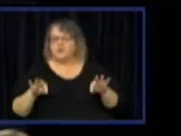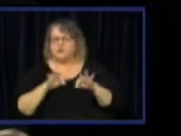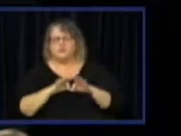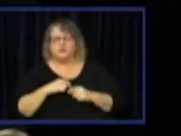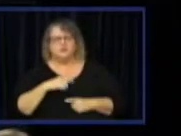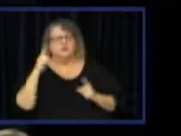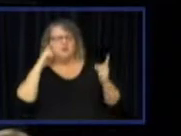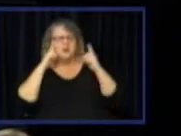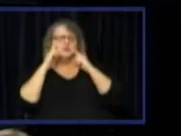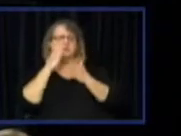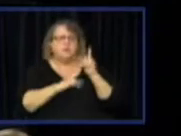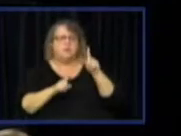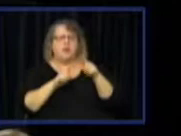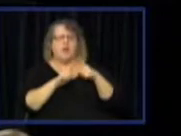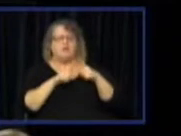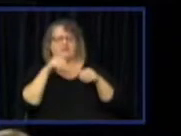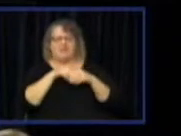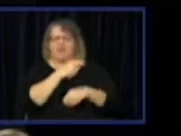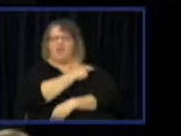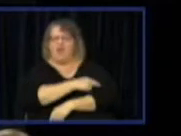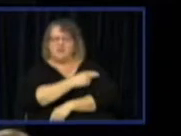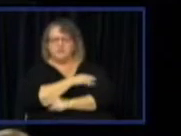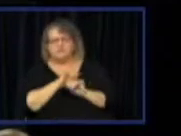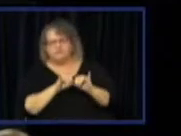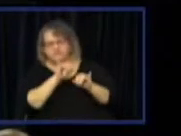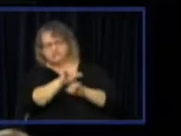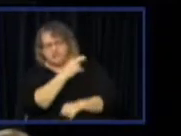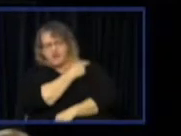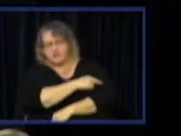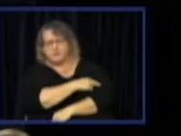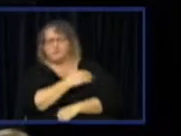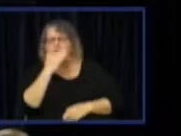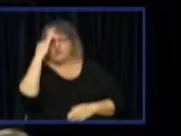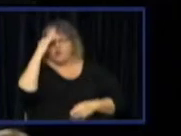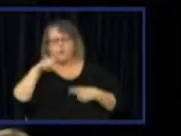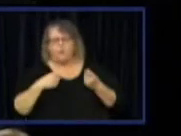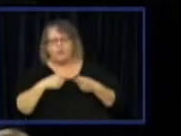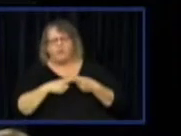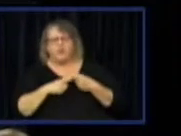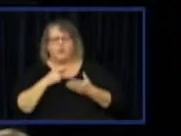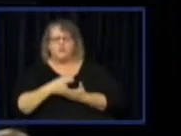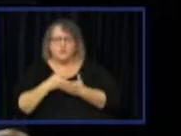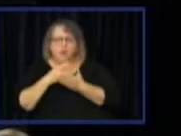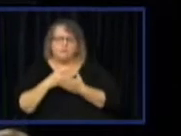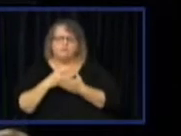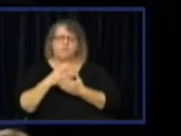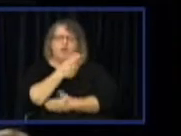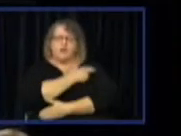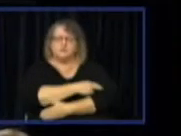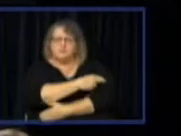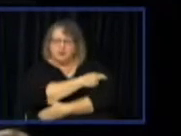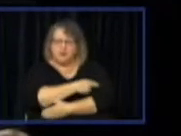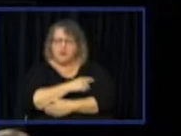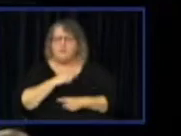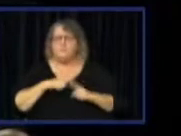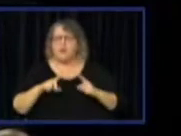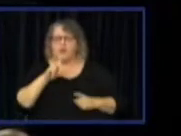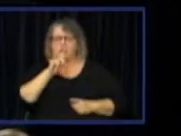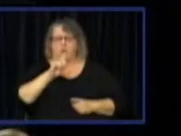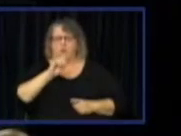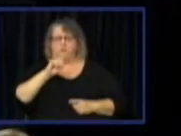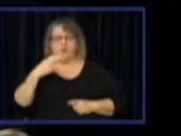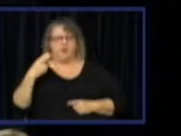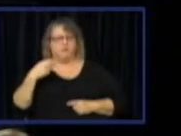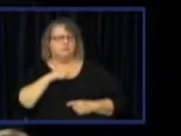things about people when they're in the hospital. We know a lot about when they're at the rehab facility. But the Department of